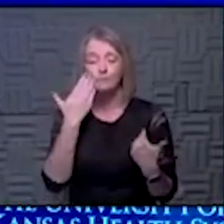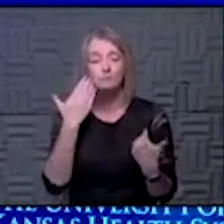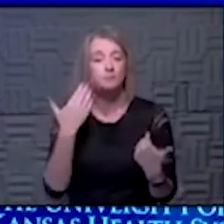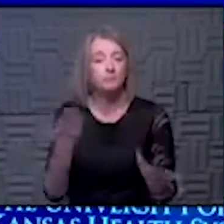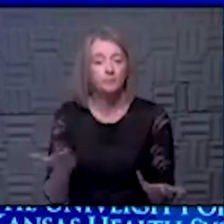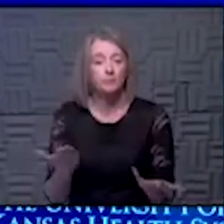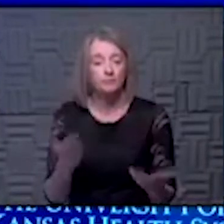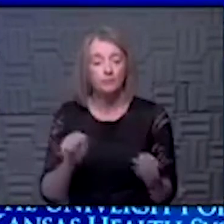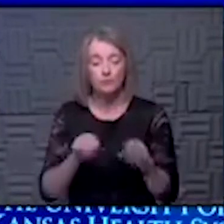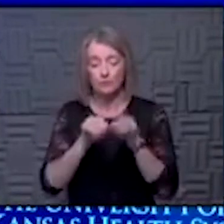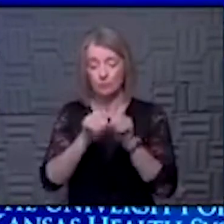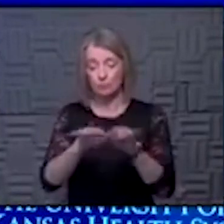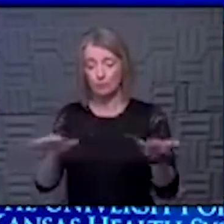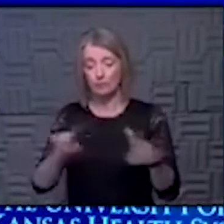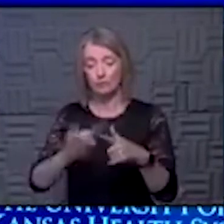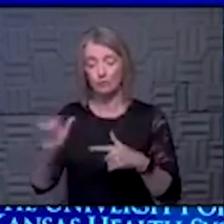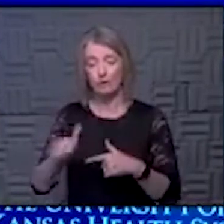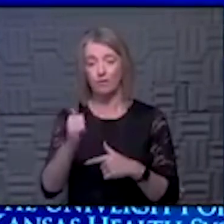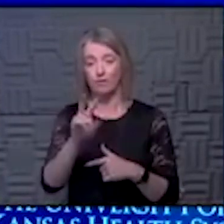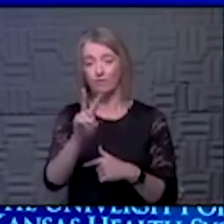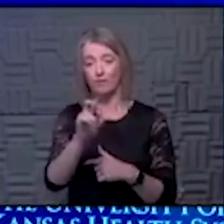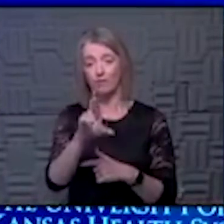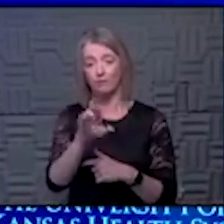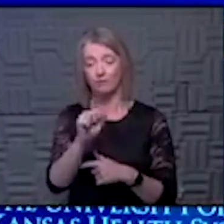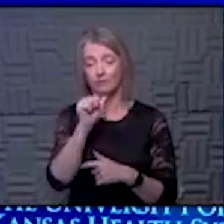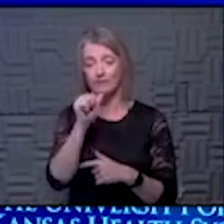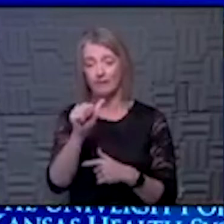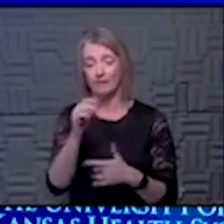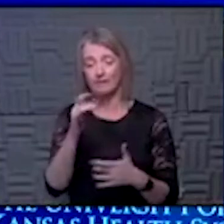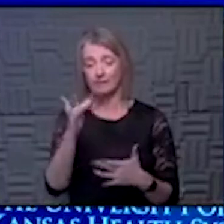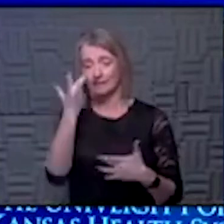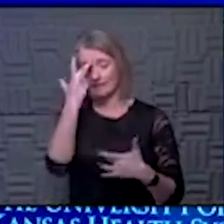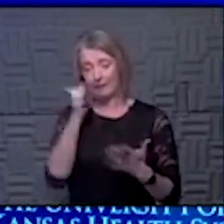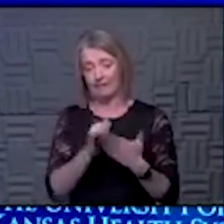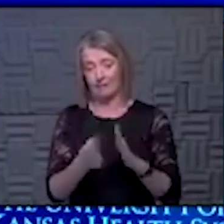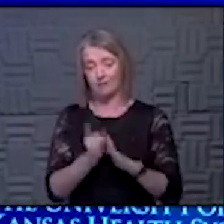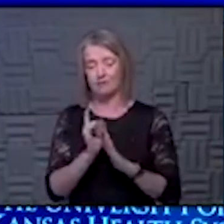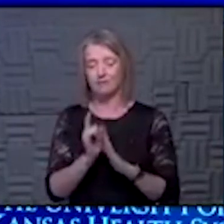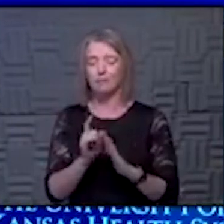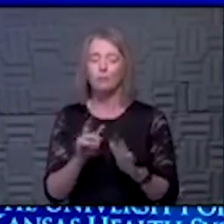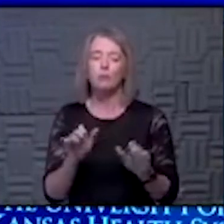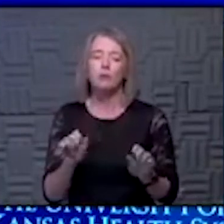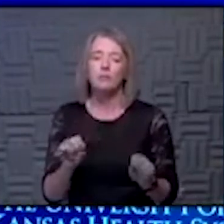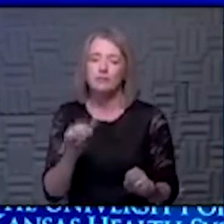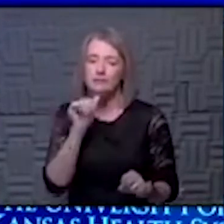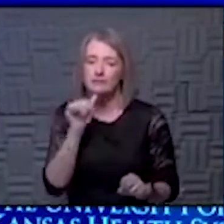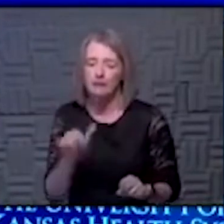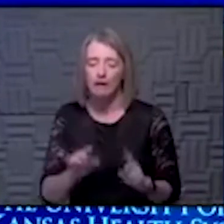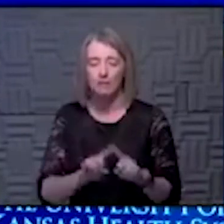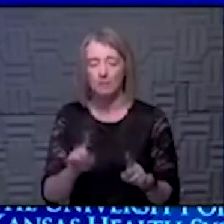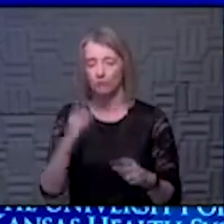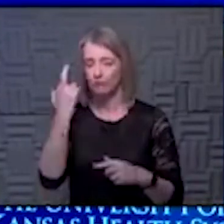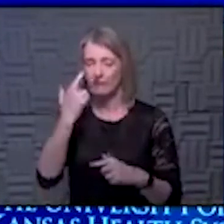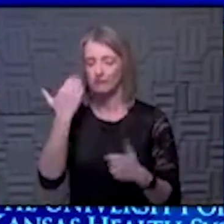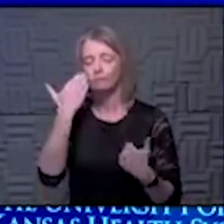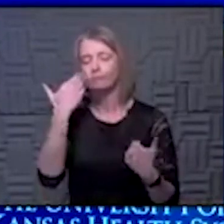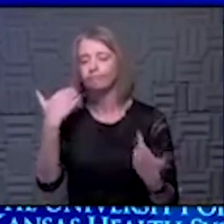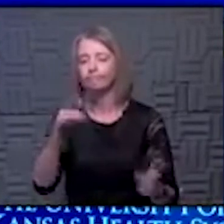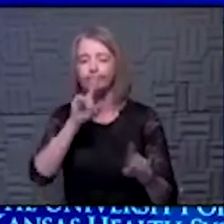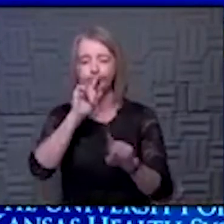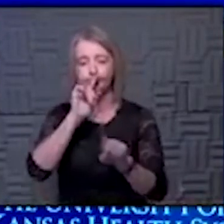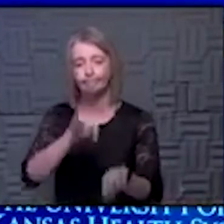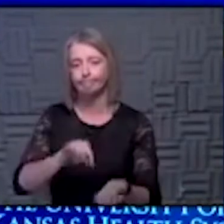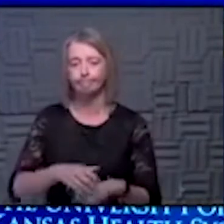couldn't spread to someone else virus even if it's not actively infecting you. It's probably not likely, but the reality is we don't know.